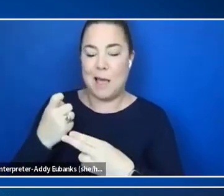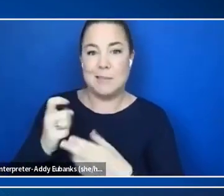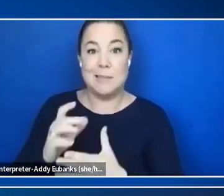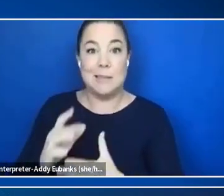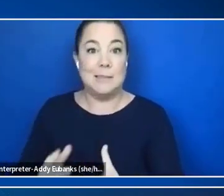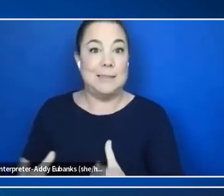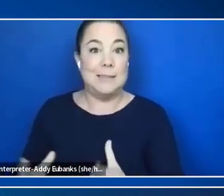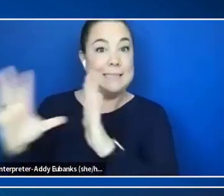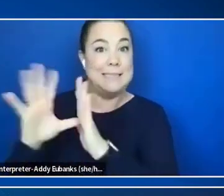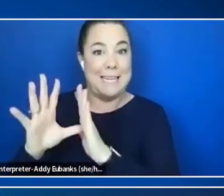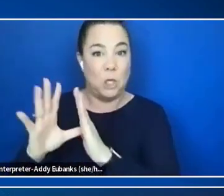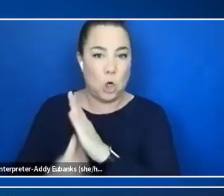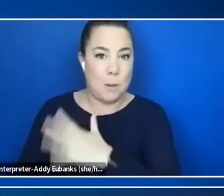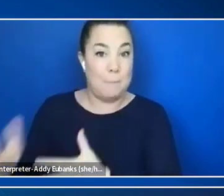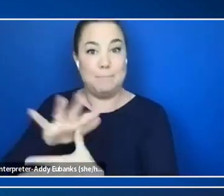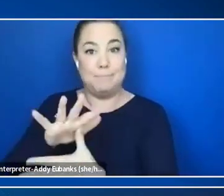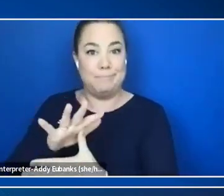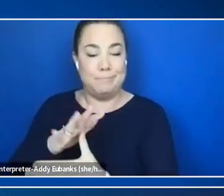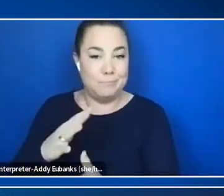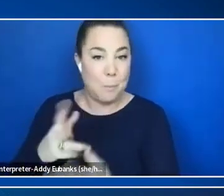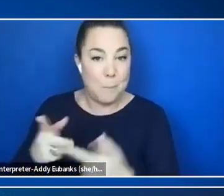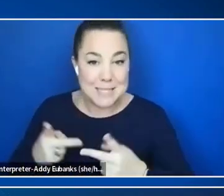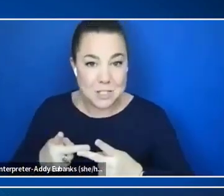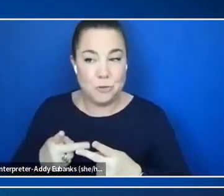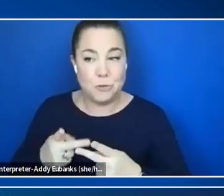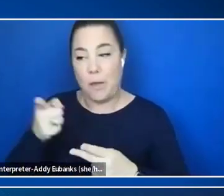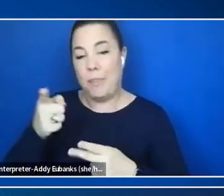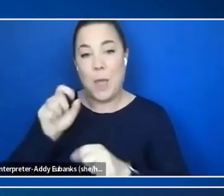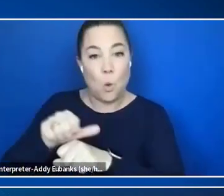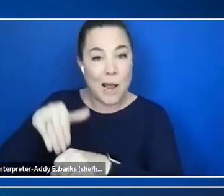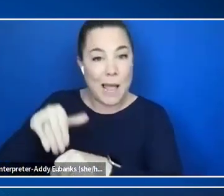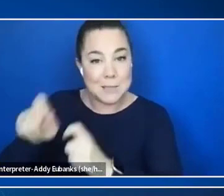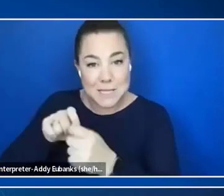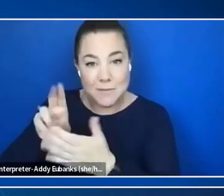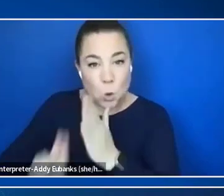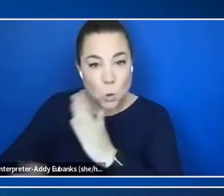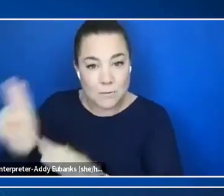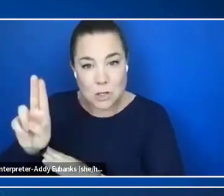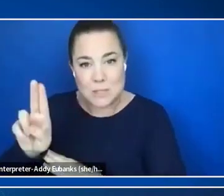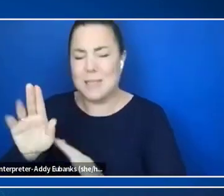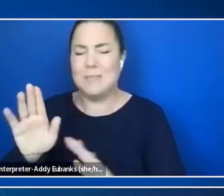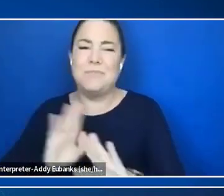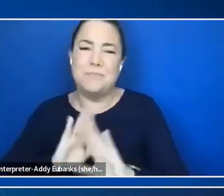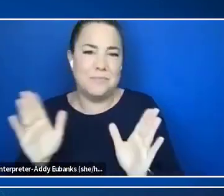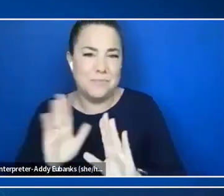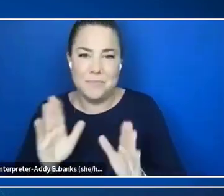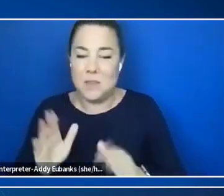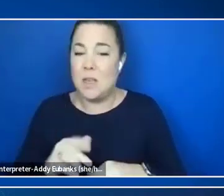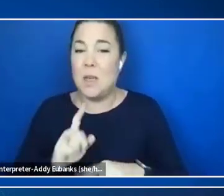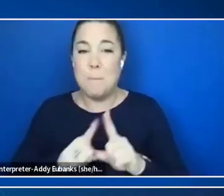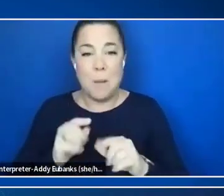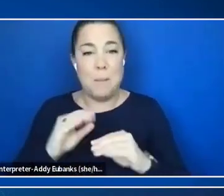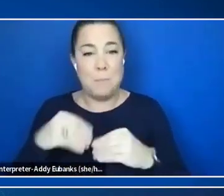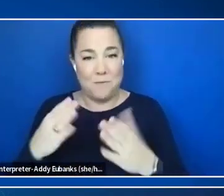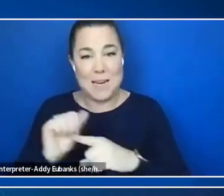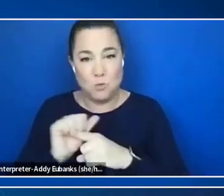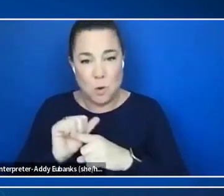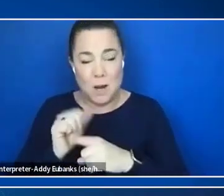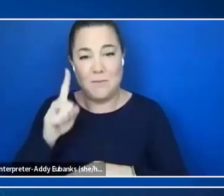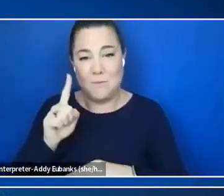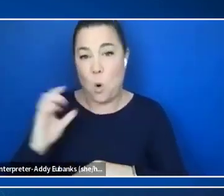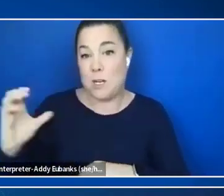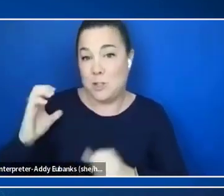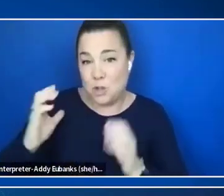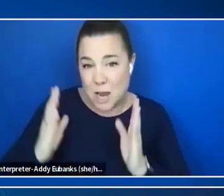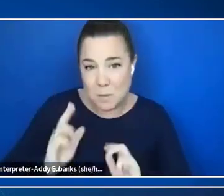weight because of the university. We should assess everything. So having a culture change, training not just reviewers, but chairs and also SROs to really address